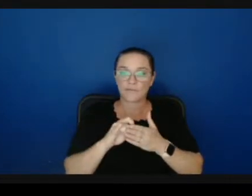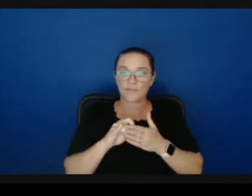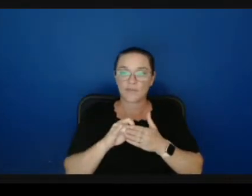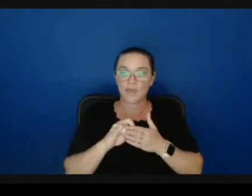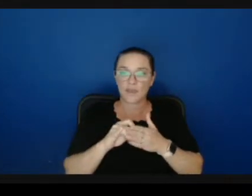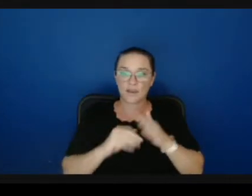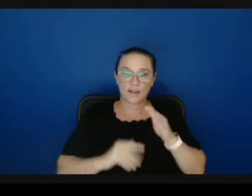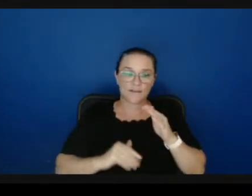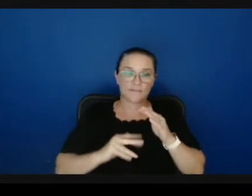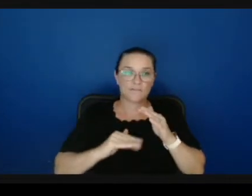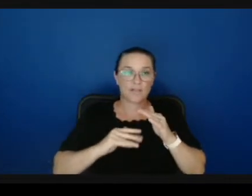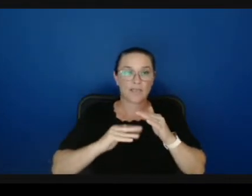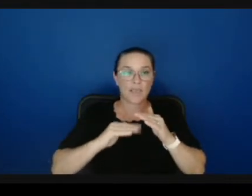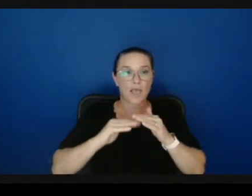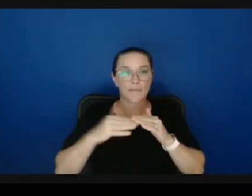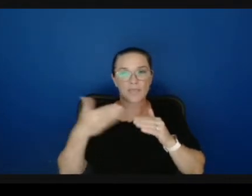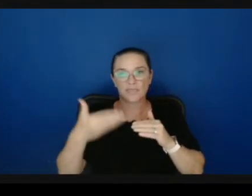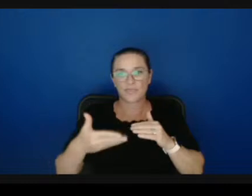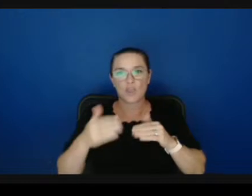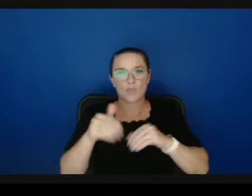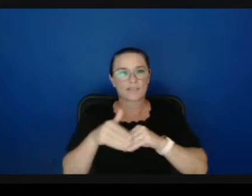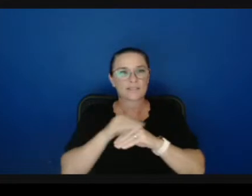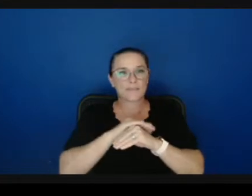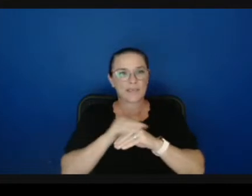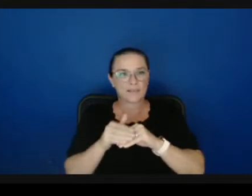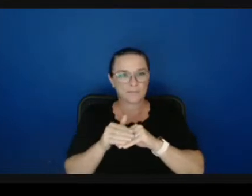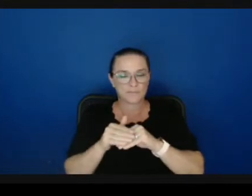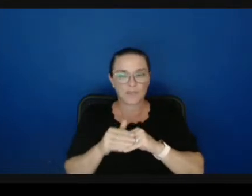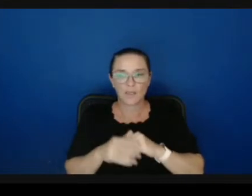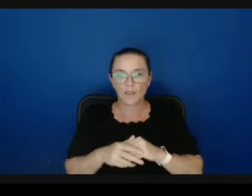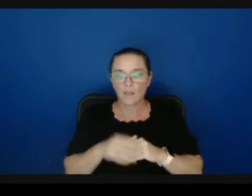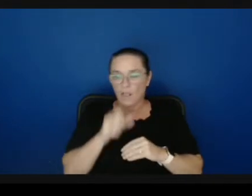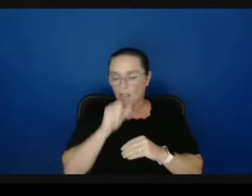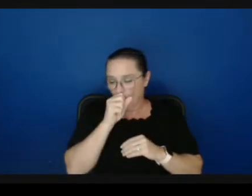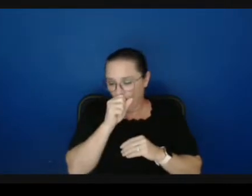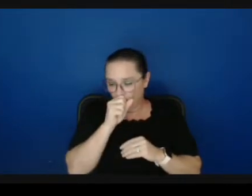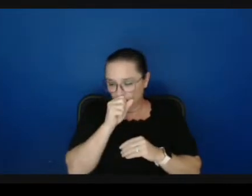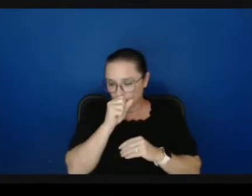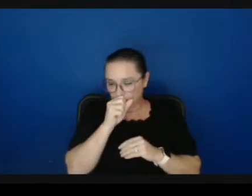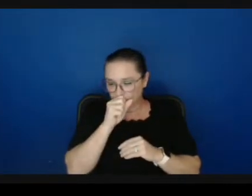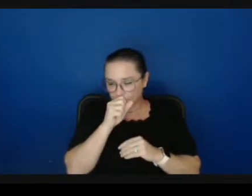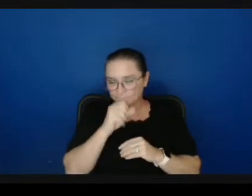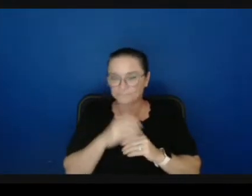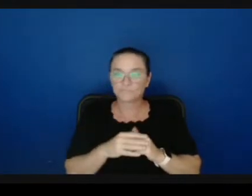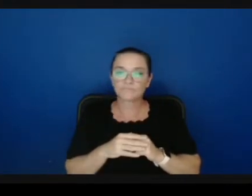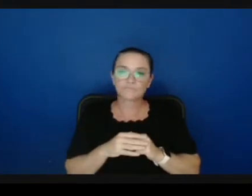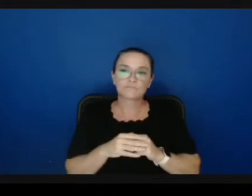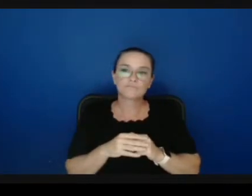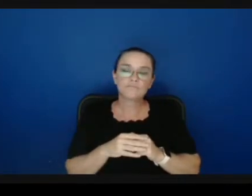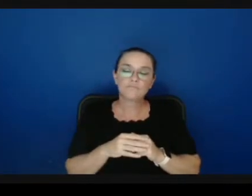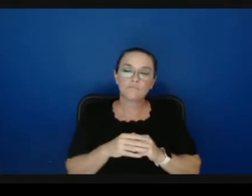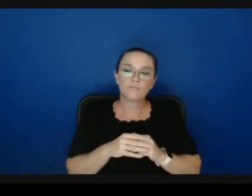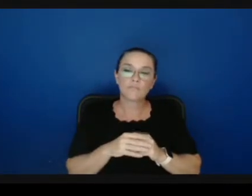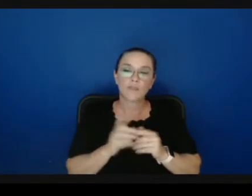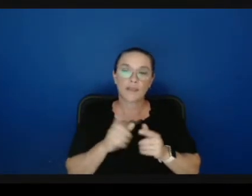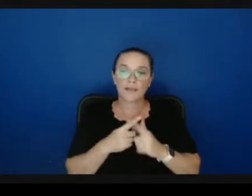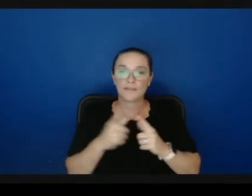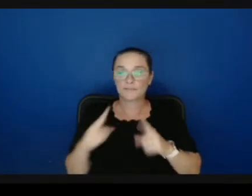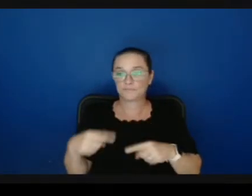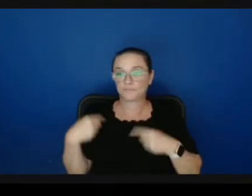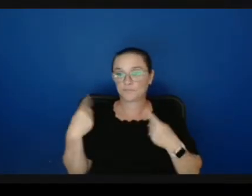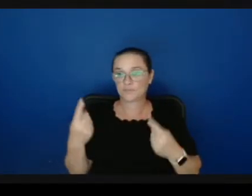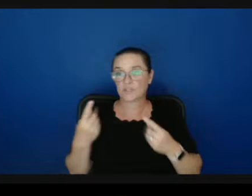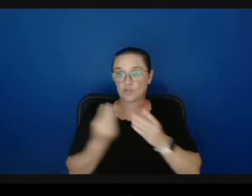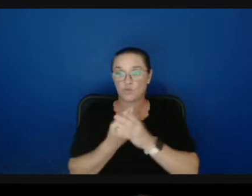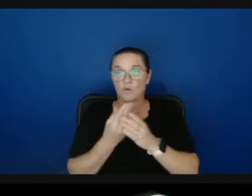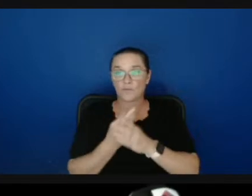filling at the summit. This was the June eruption there, filling at the summit, and then relieving to the Kauai and filling. And then here we are since that eruption. It's been